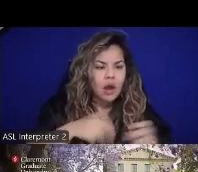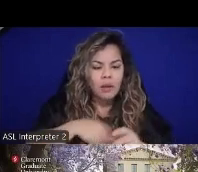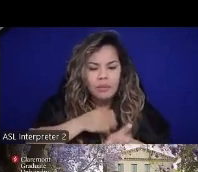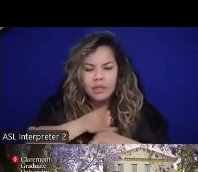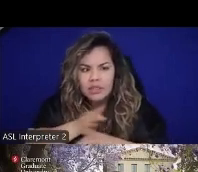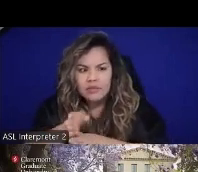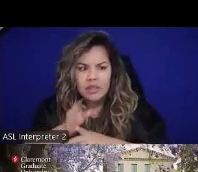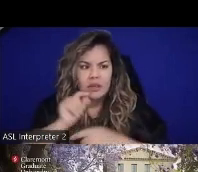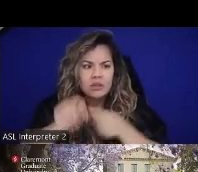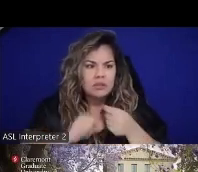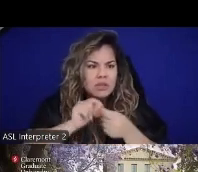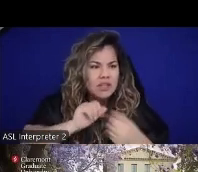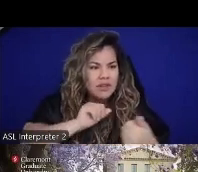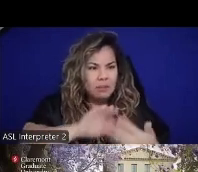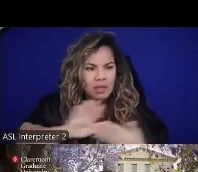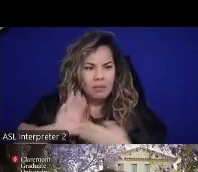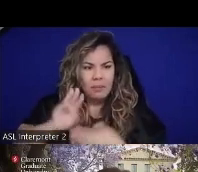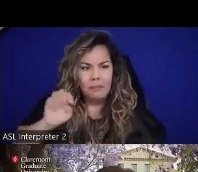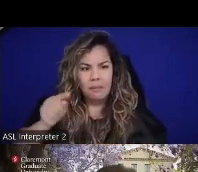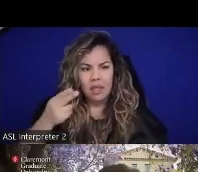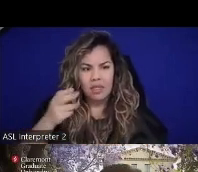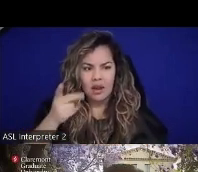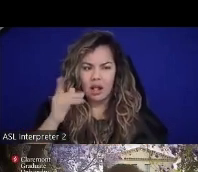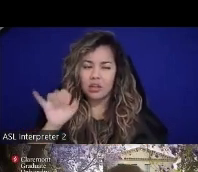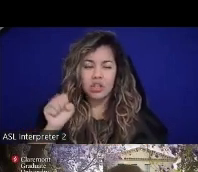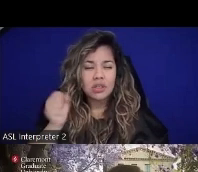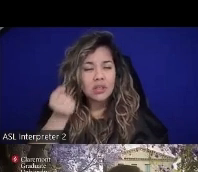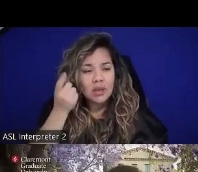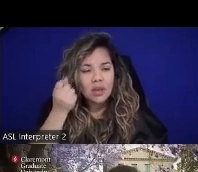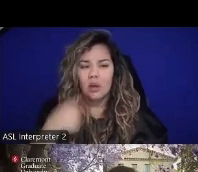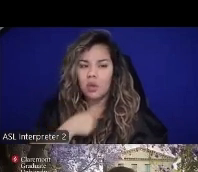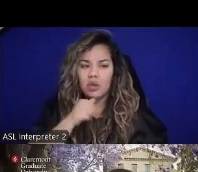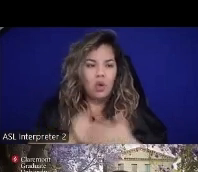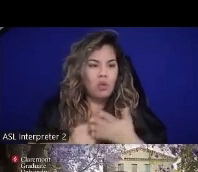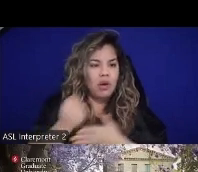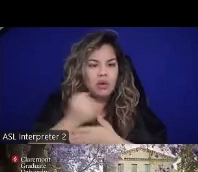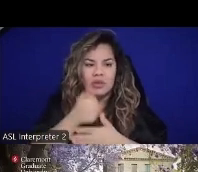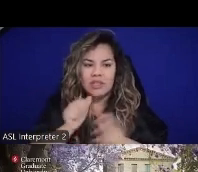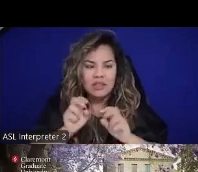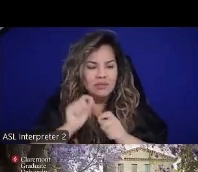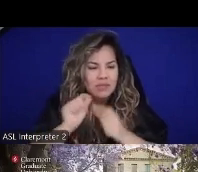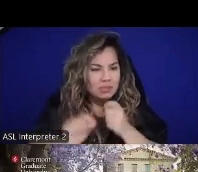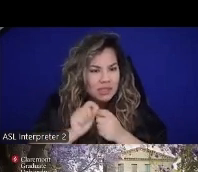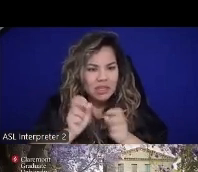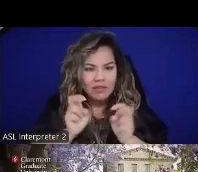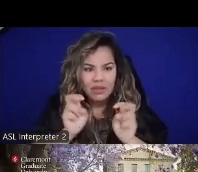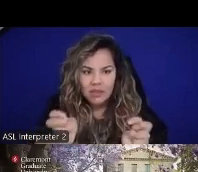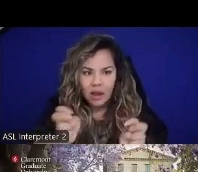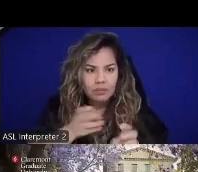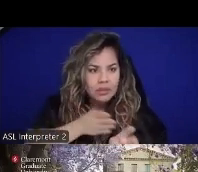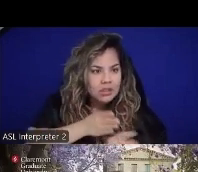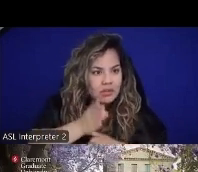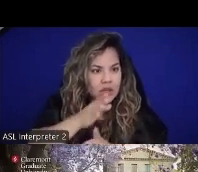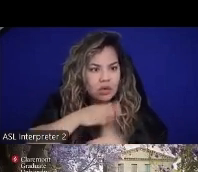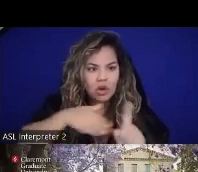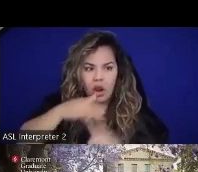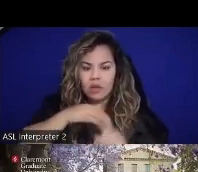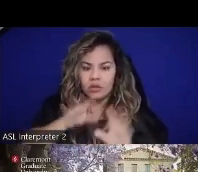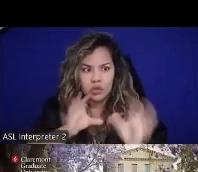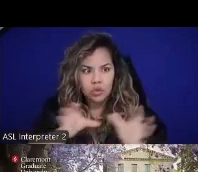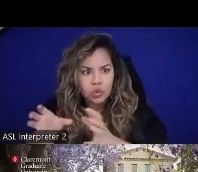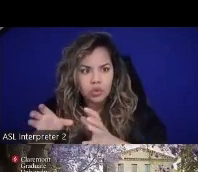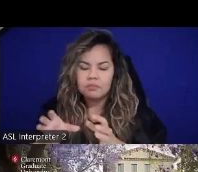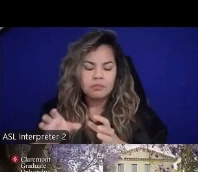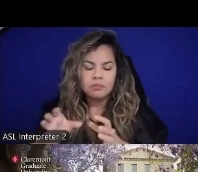don't prioritize any specific topics, fields, contexts, demographic groups, or methodologies. We receive